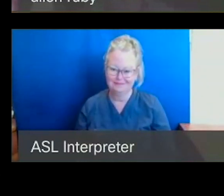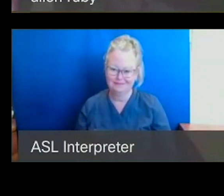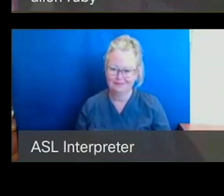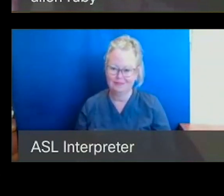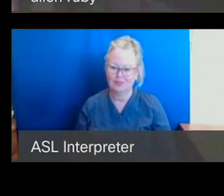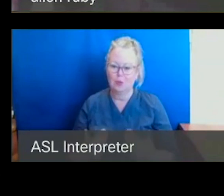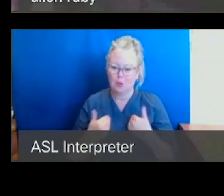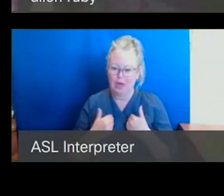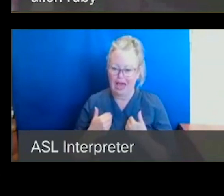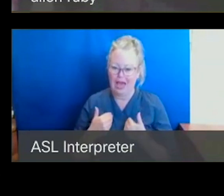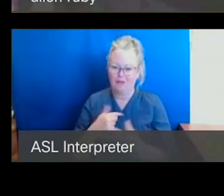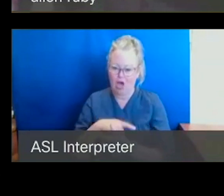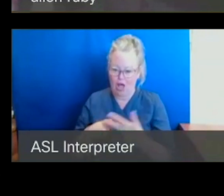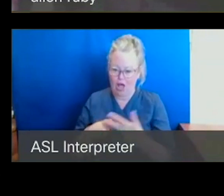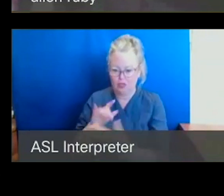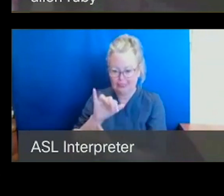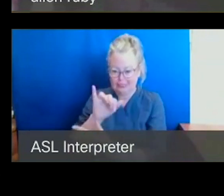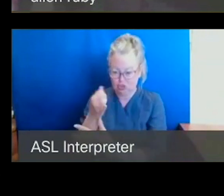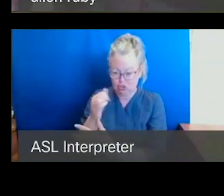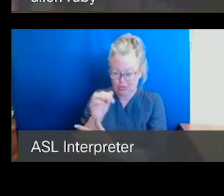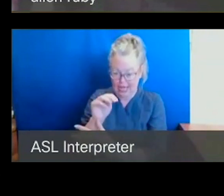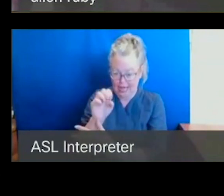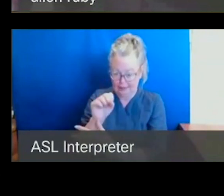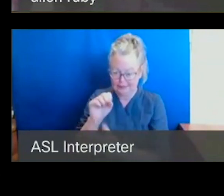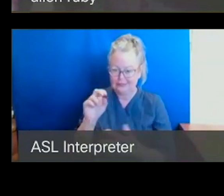James, Nancy, or Alan.